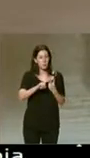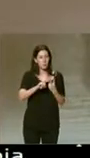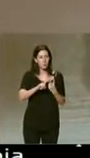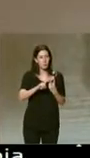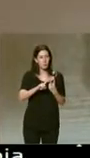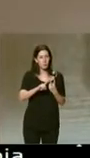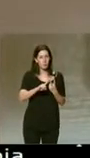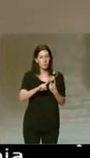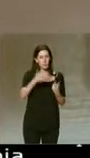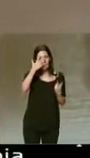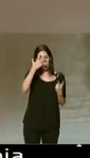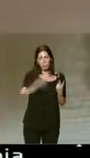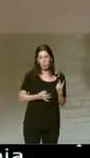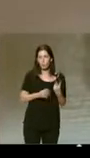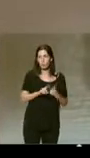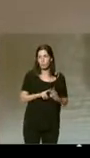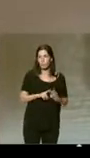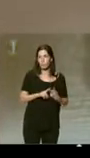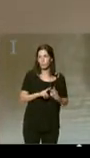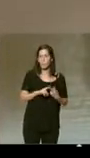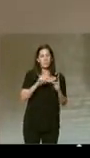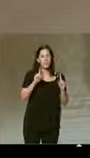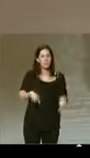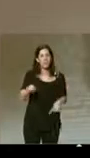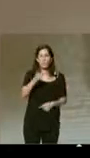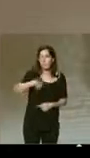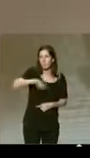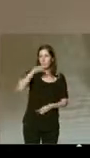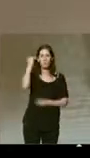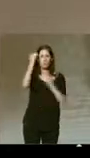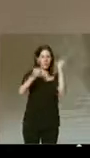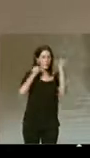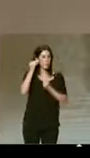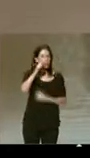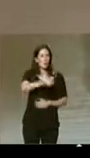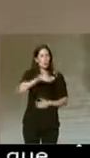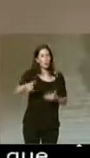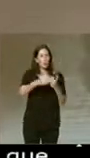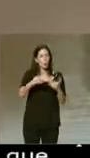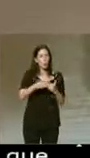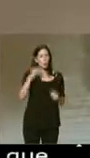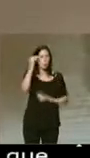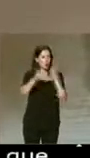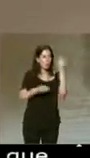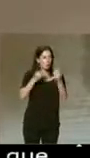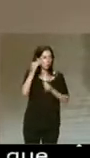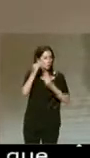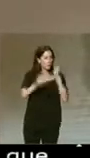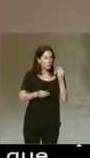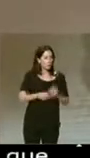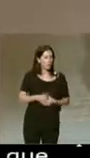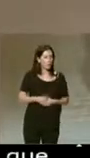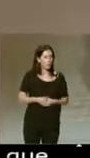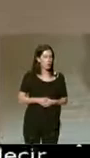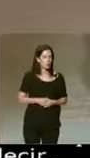utopic. So now regarding universities, there is a reflection that we all need to make, all users as a whole. We have professors,